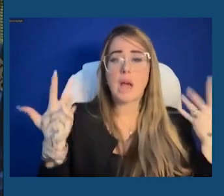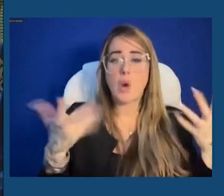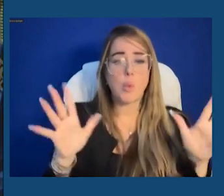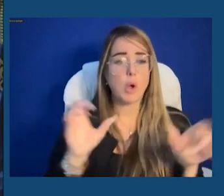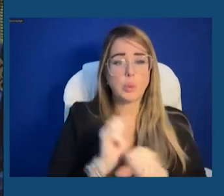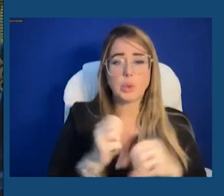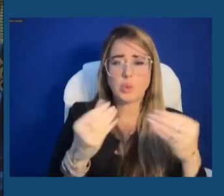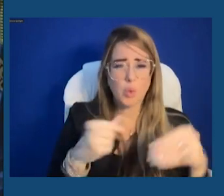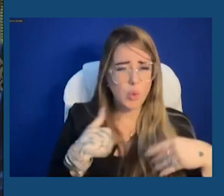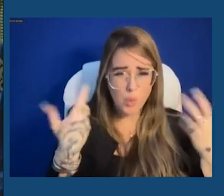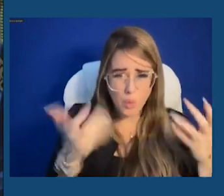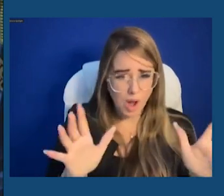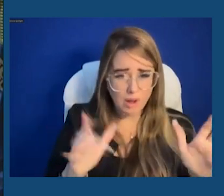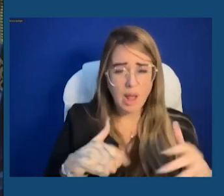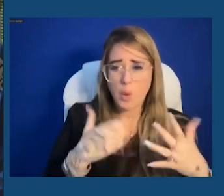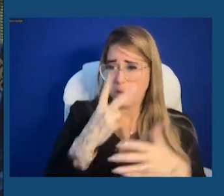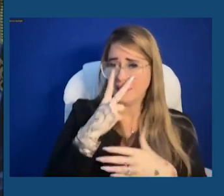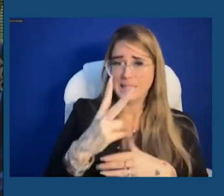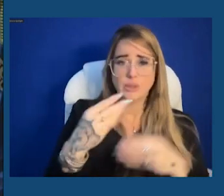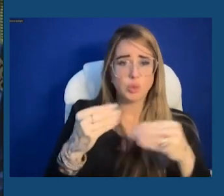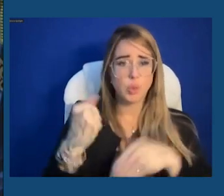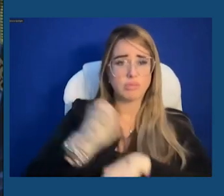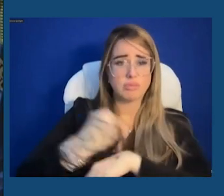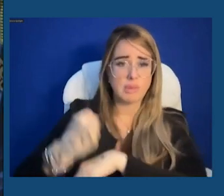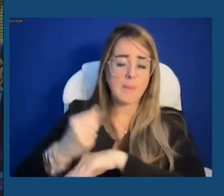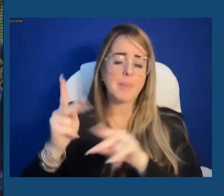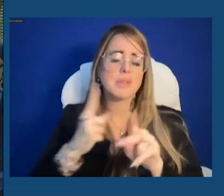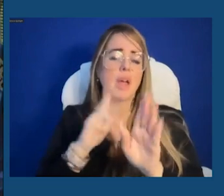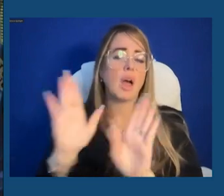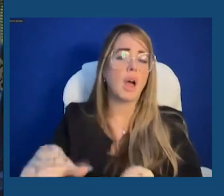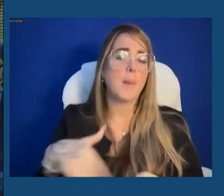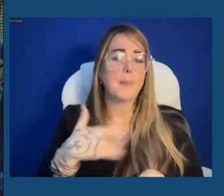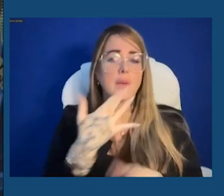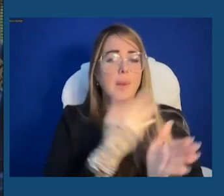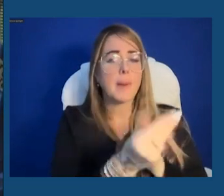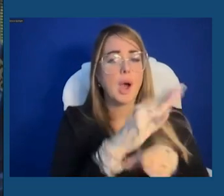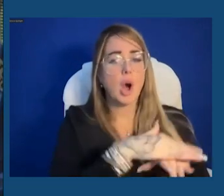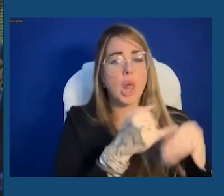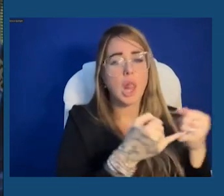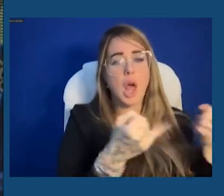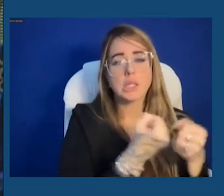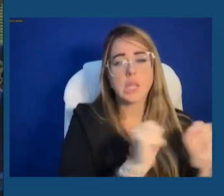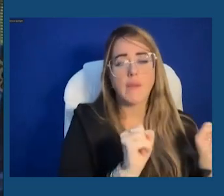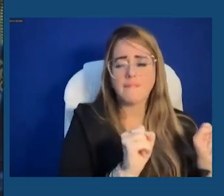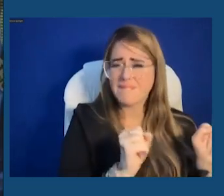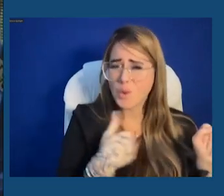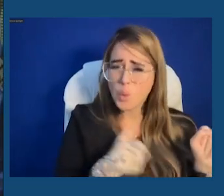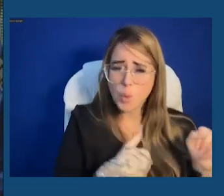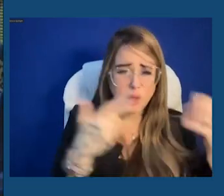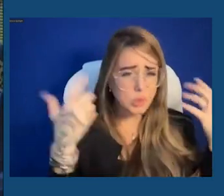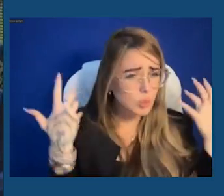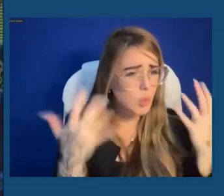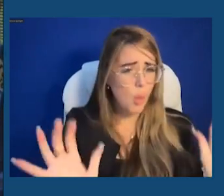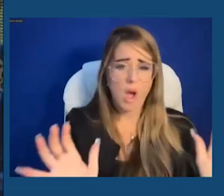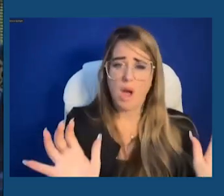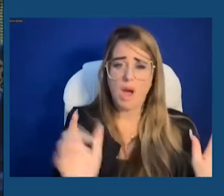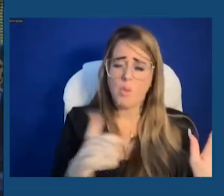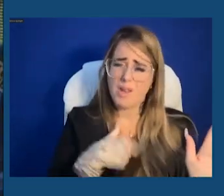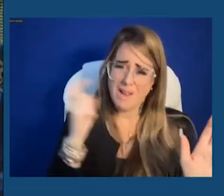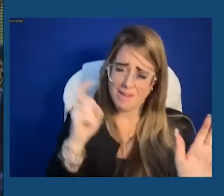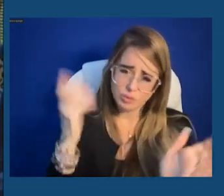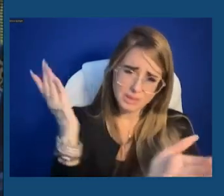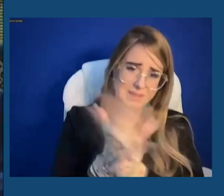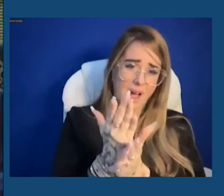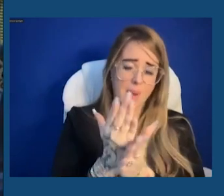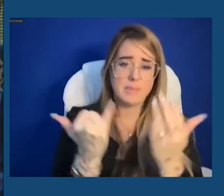more shops to close down because people said, I'll just buy it online. It's safer. We don't want that dynamic at all, and we have to stop that. So it's also